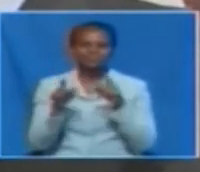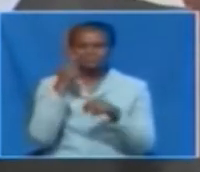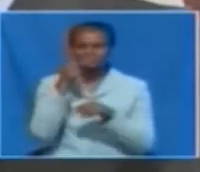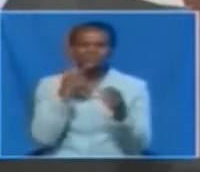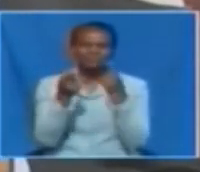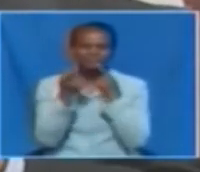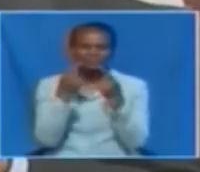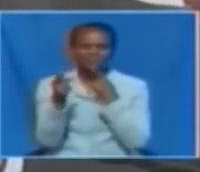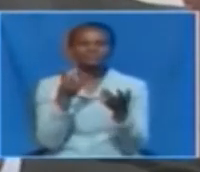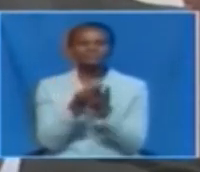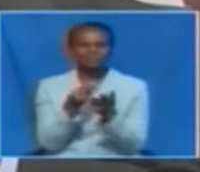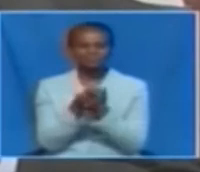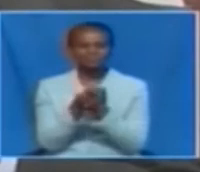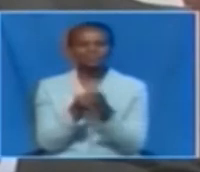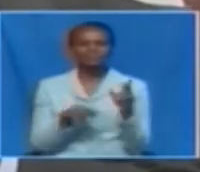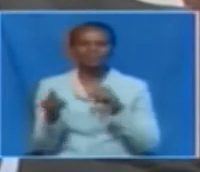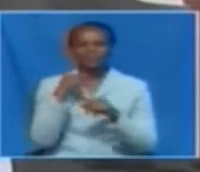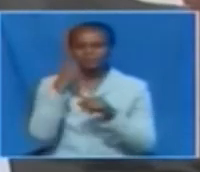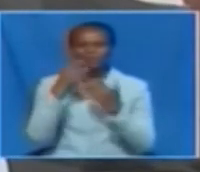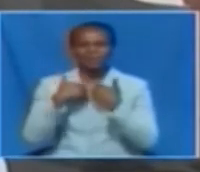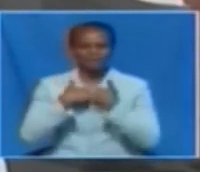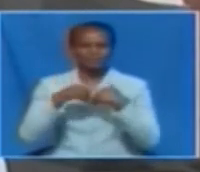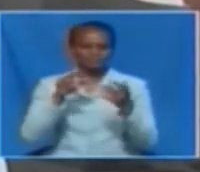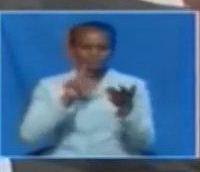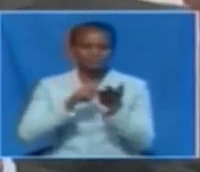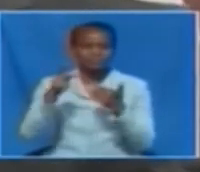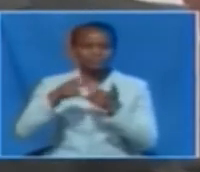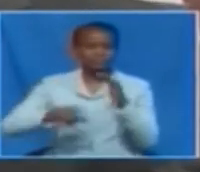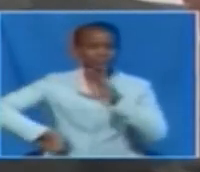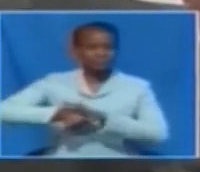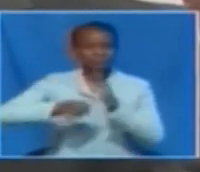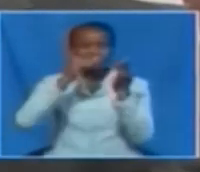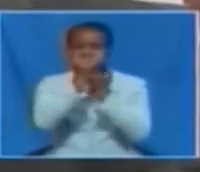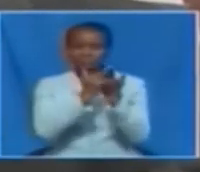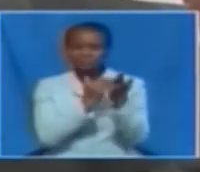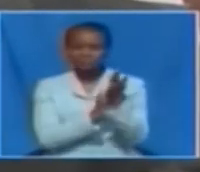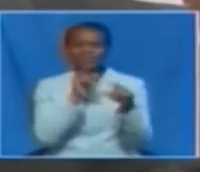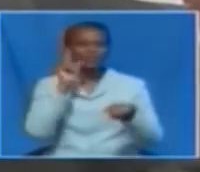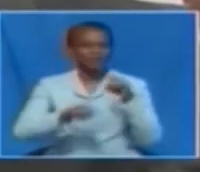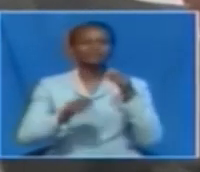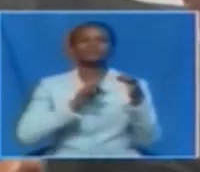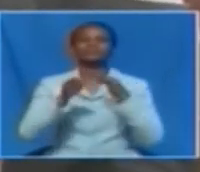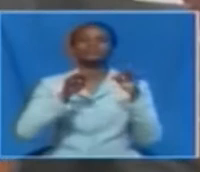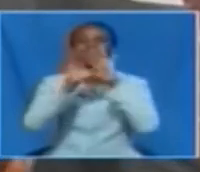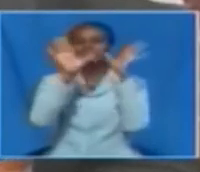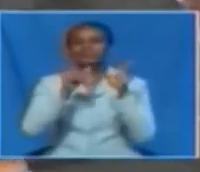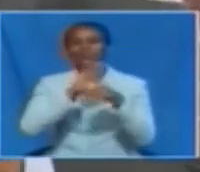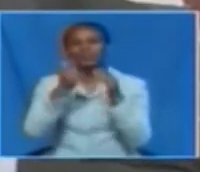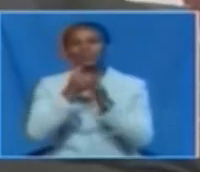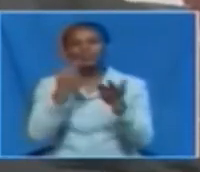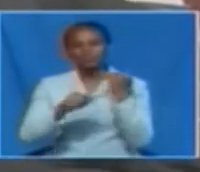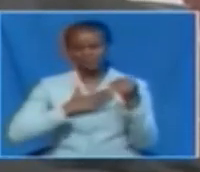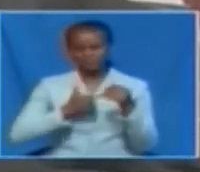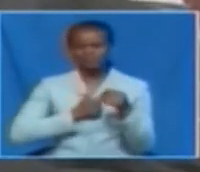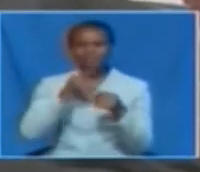money are people that have really got an agenda that they cannot justify, because all I'm saying to them, put money